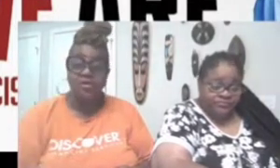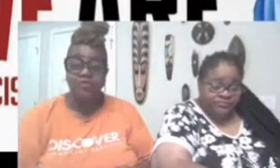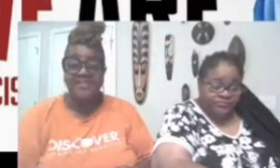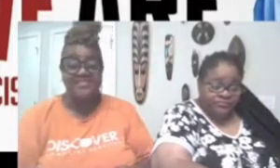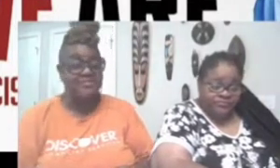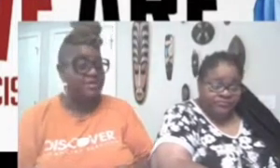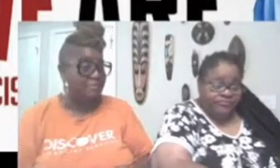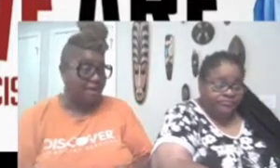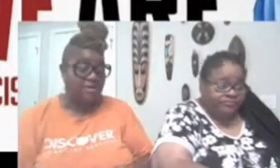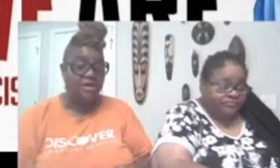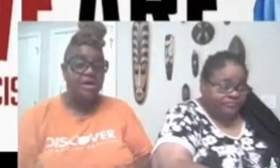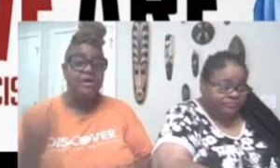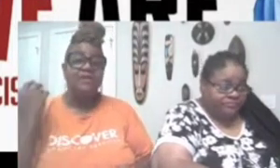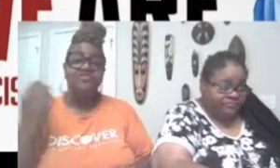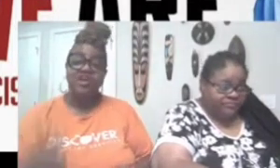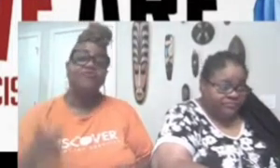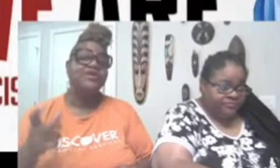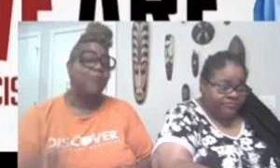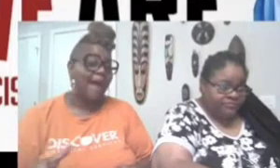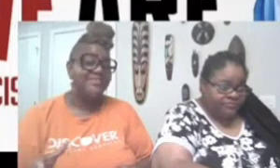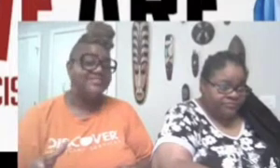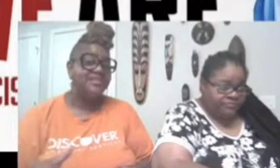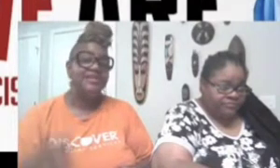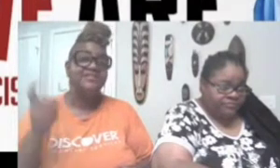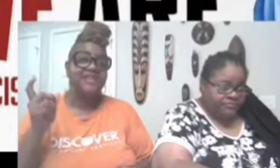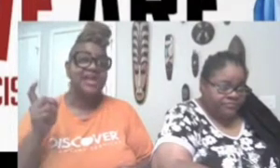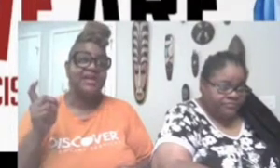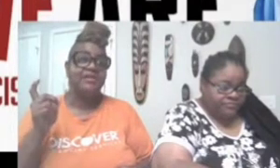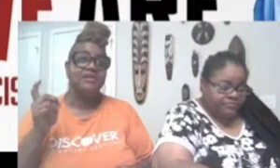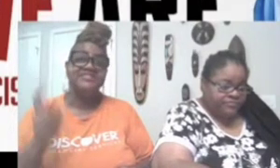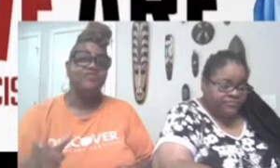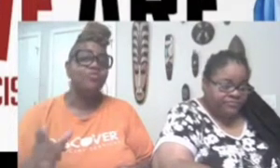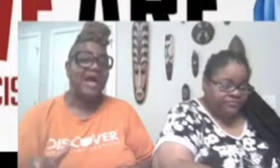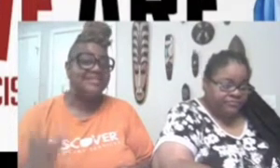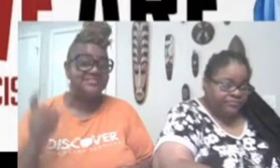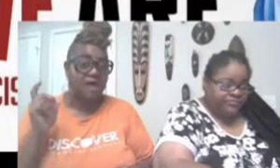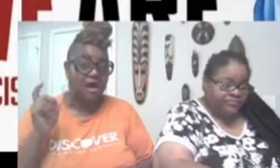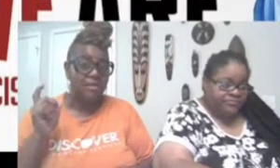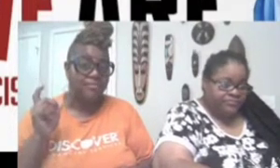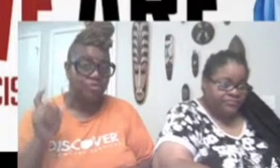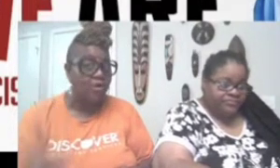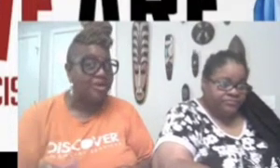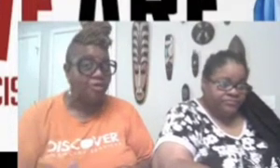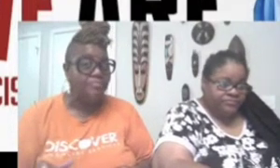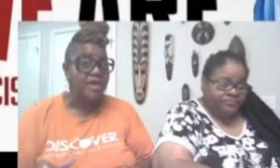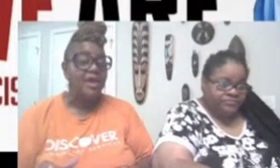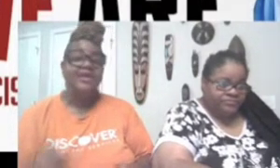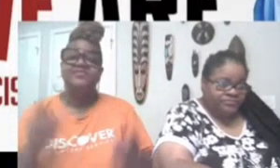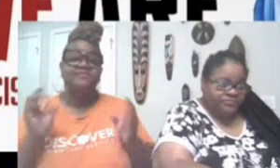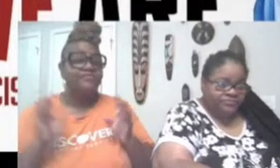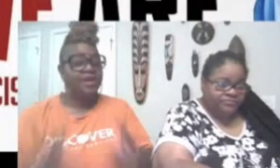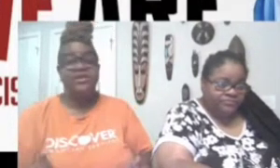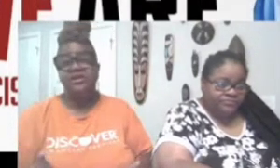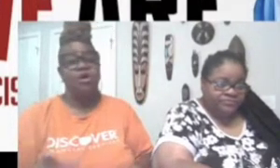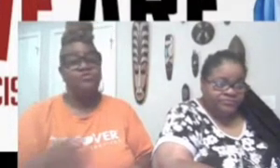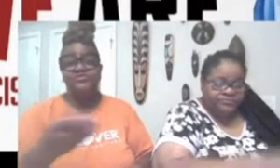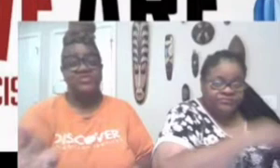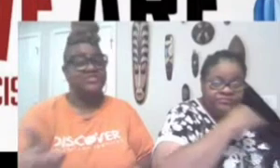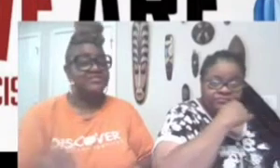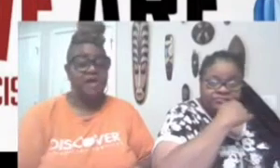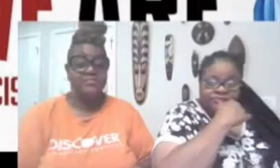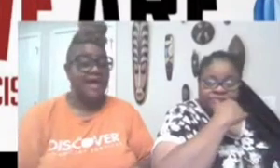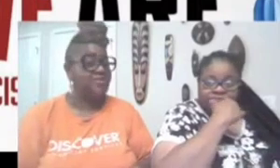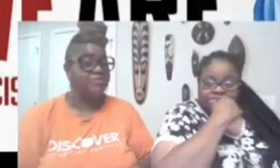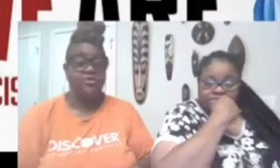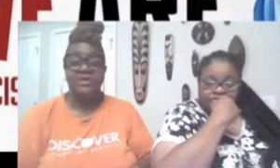chronicle of racism in America. Jeffrey Robinson is a civil rights lawyer. He's a very good host